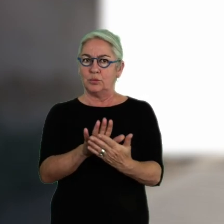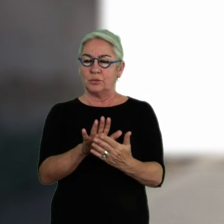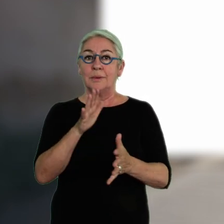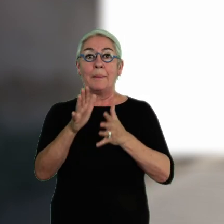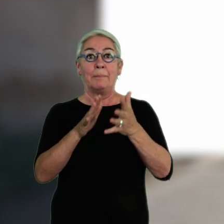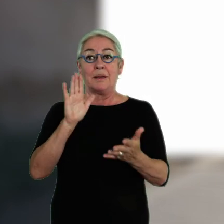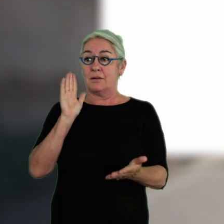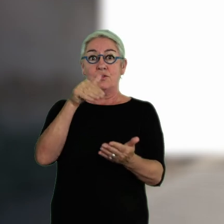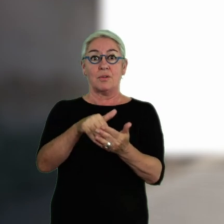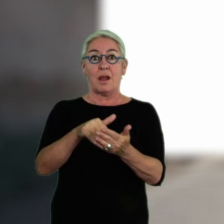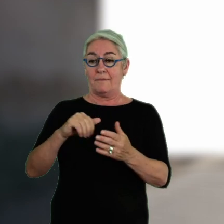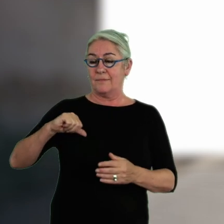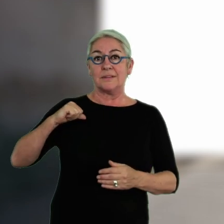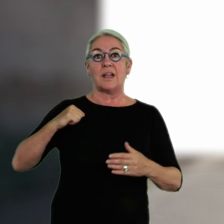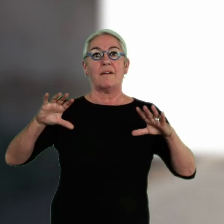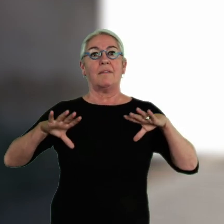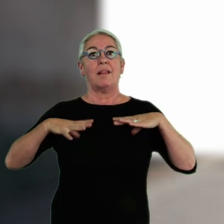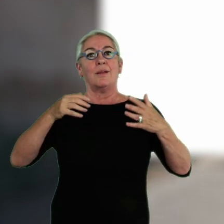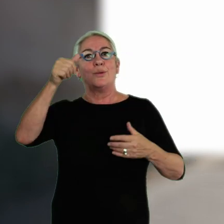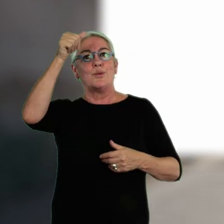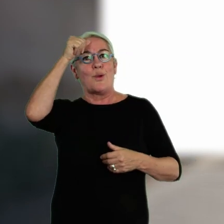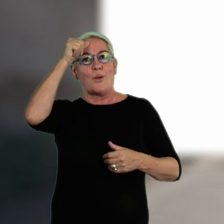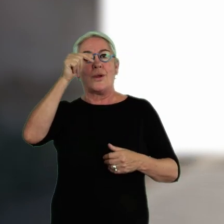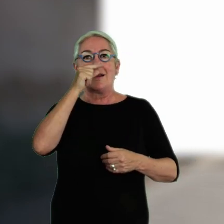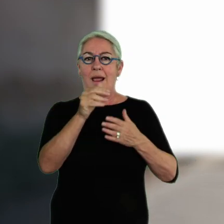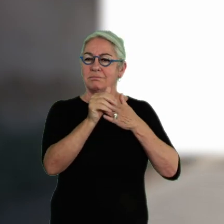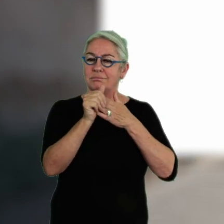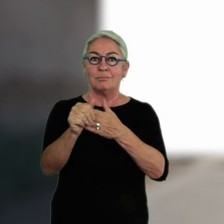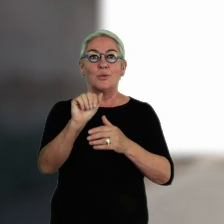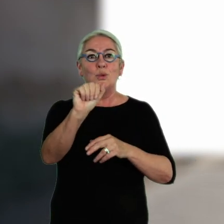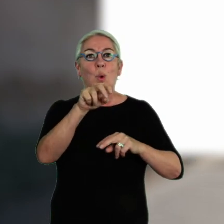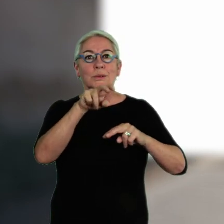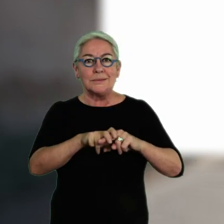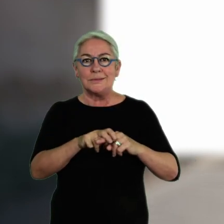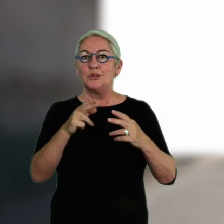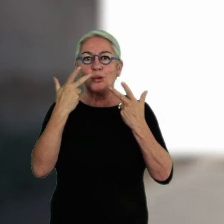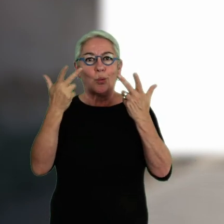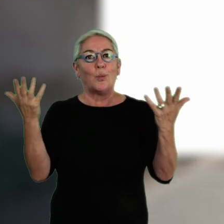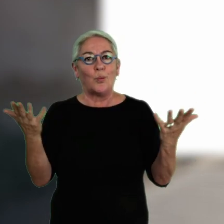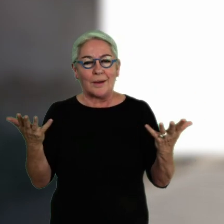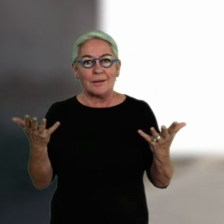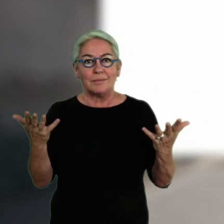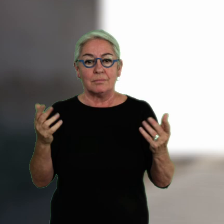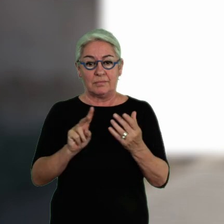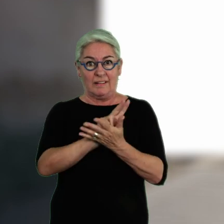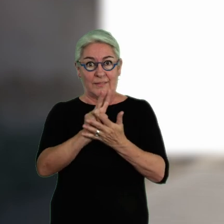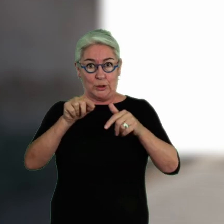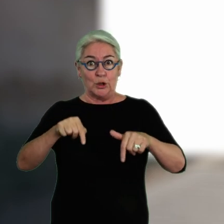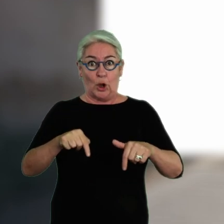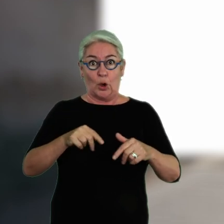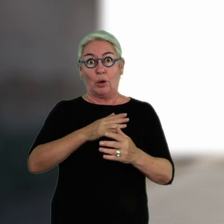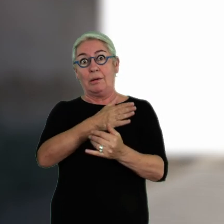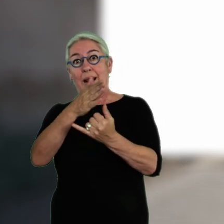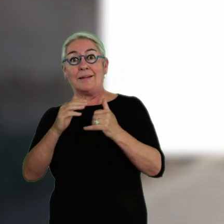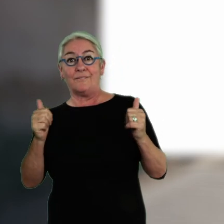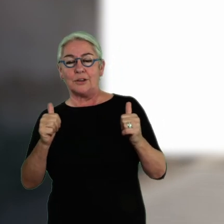so that the front of house staff can be prepared and can guide you to your seat. Please see the contact details at the end of this video. These